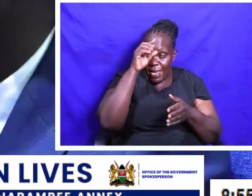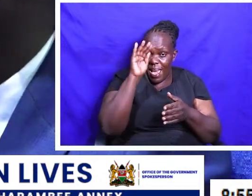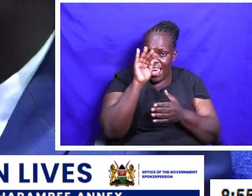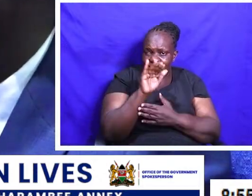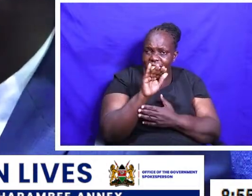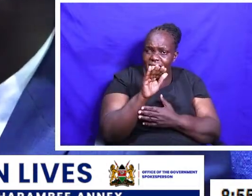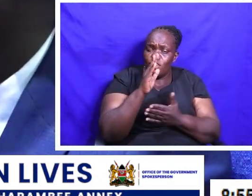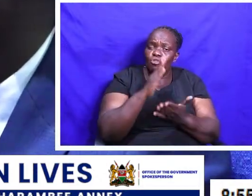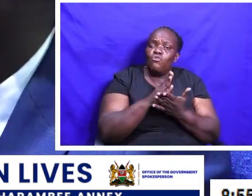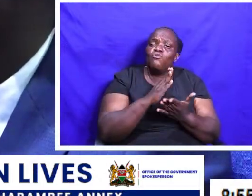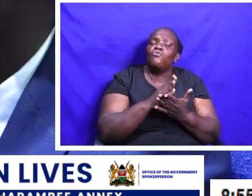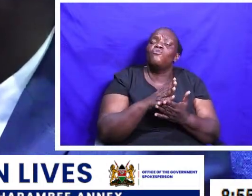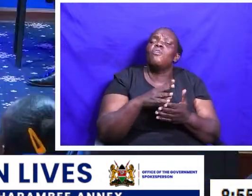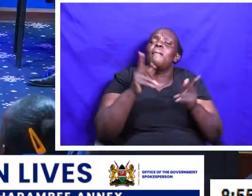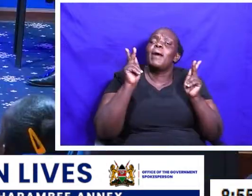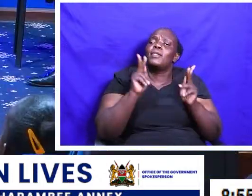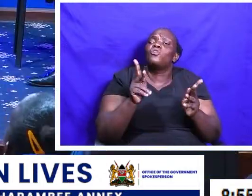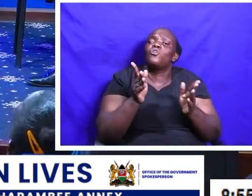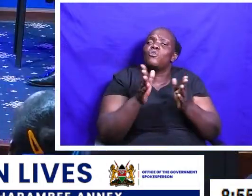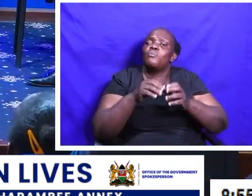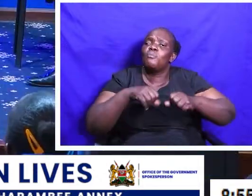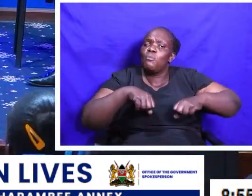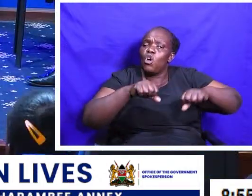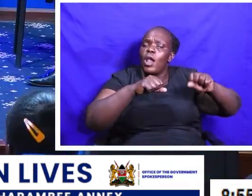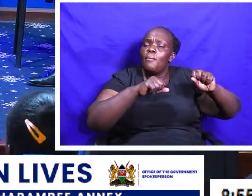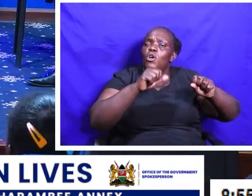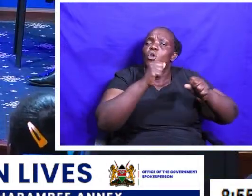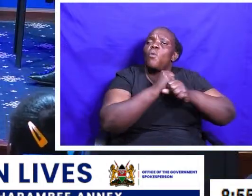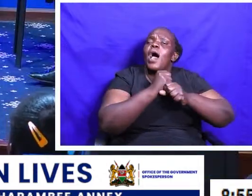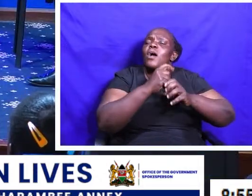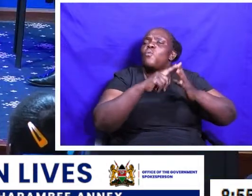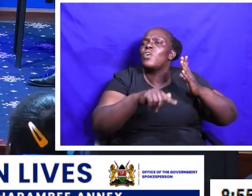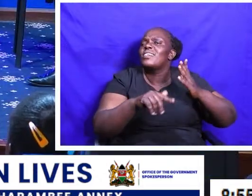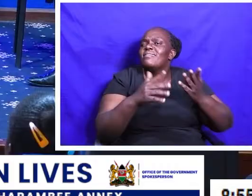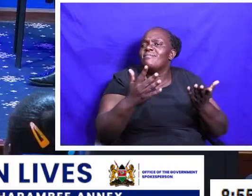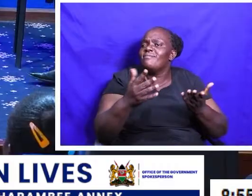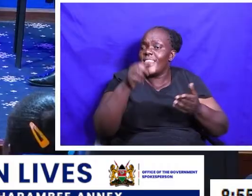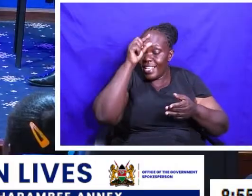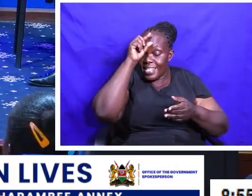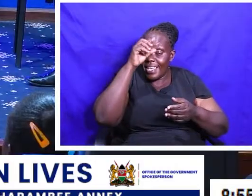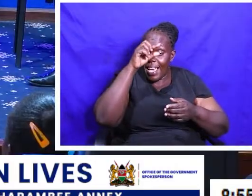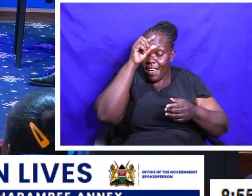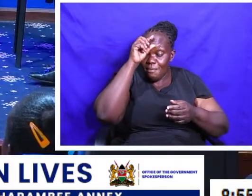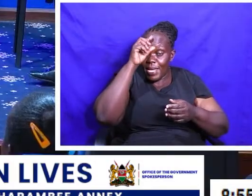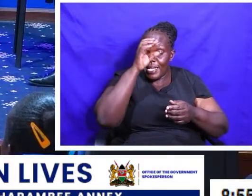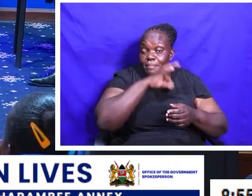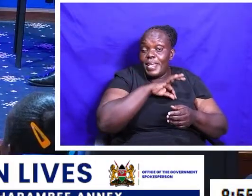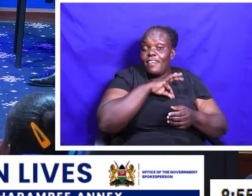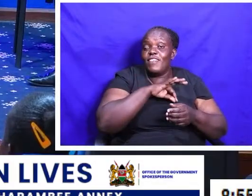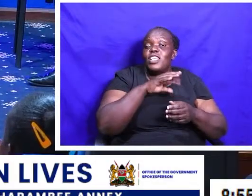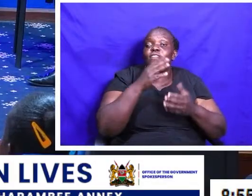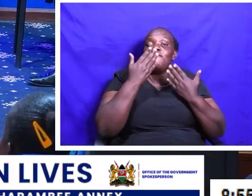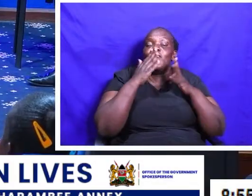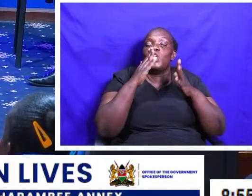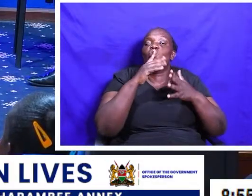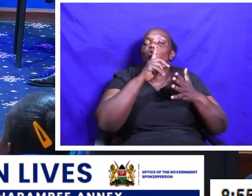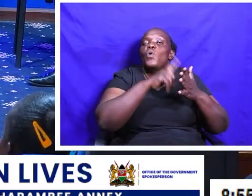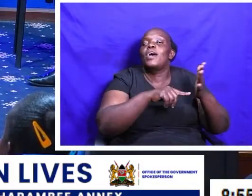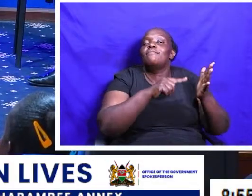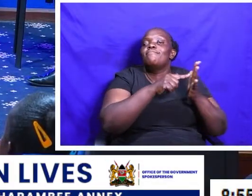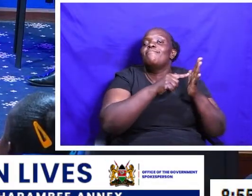mtu anaweza kauliza, nimefanyia aje watu wa boda boda? Unakumbuka tukienda kwa kazi ni kazi, mtu wa boda, mboka ni mboka. You know,